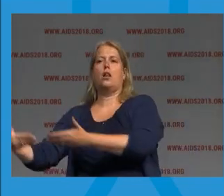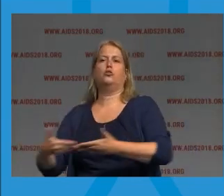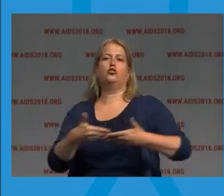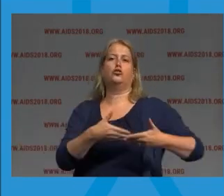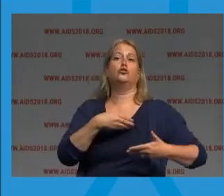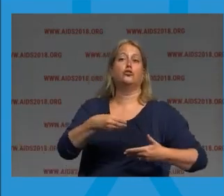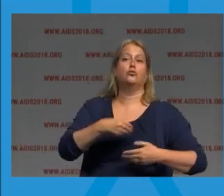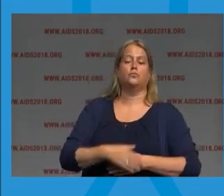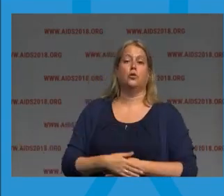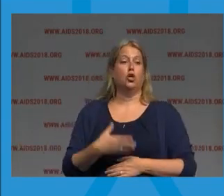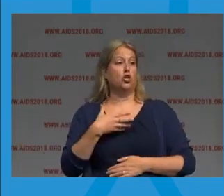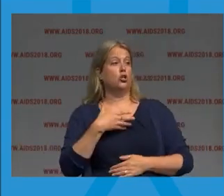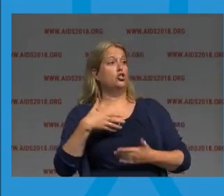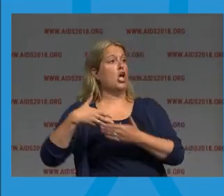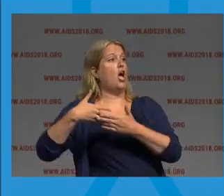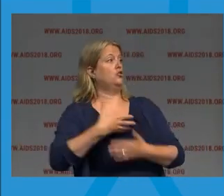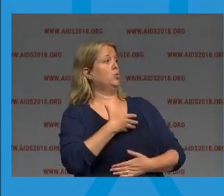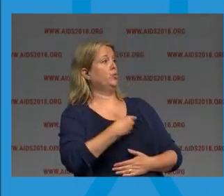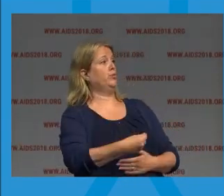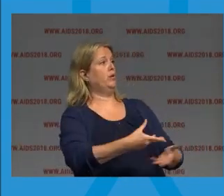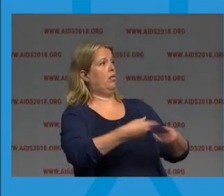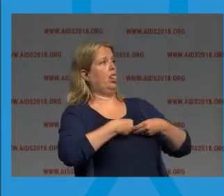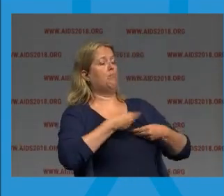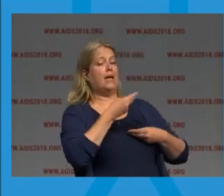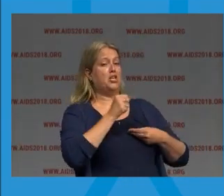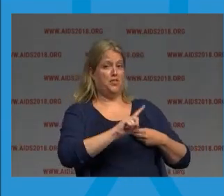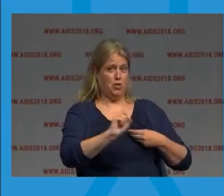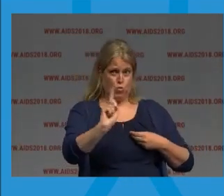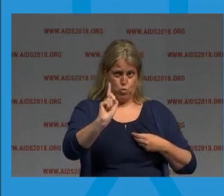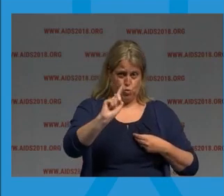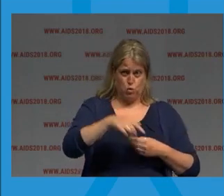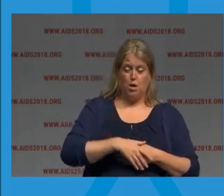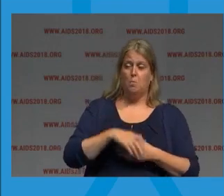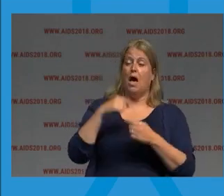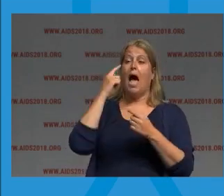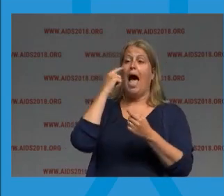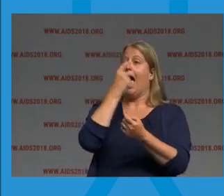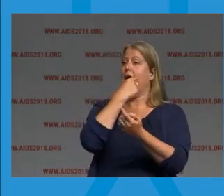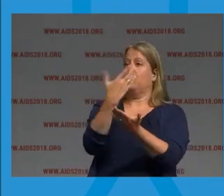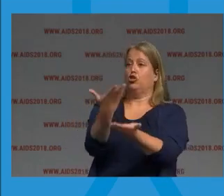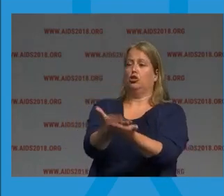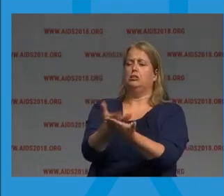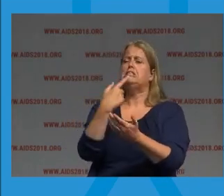The child did not contract HIV, and the evidence on record shows that it was